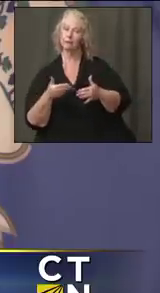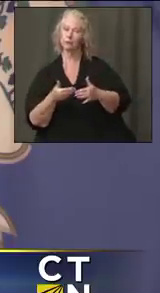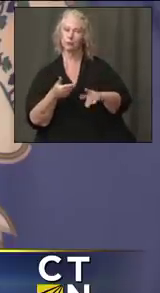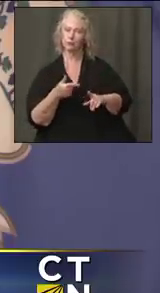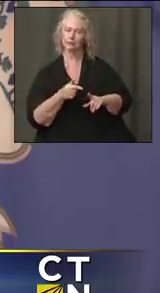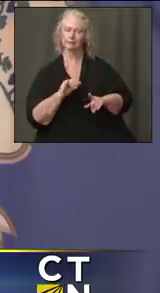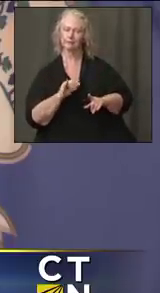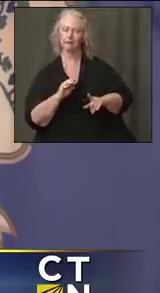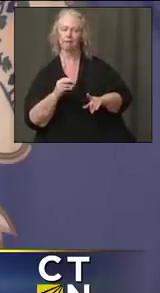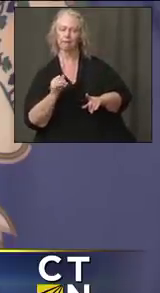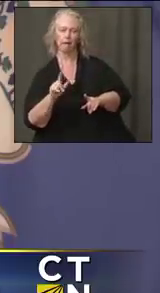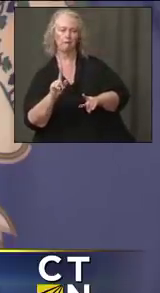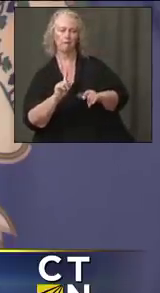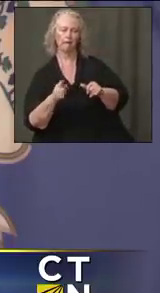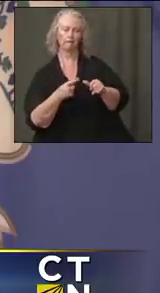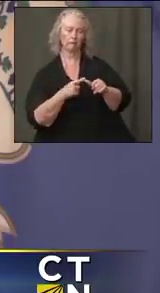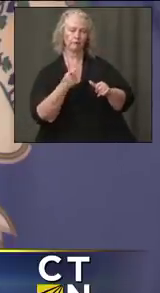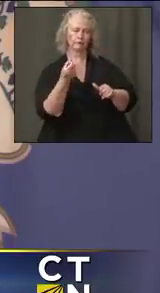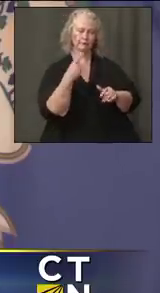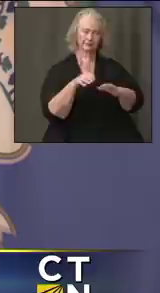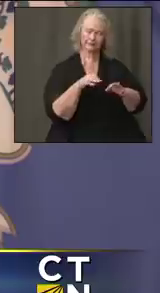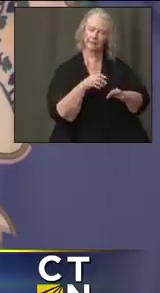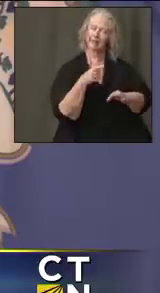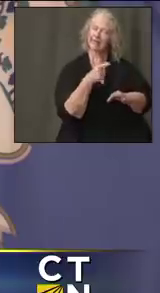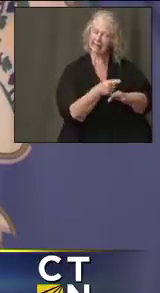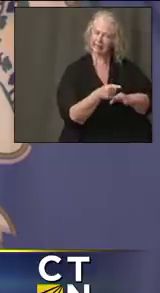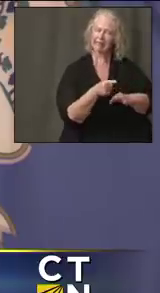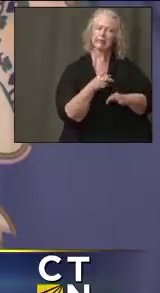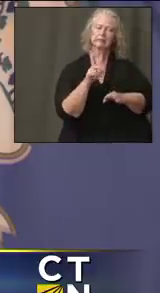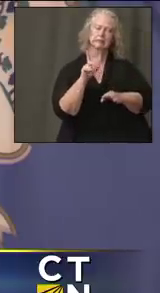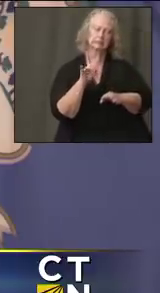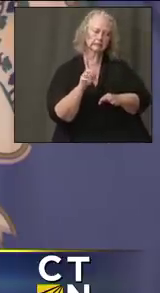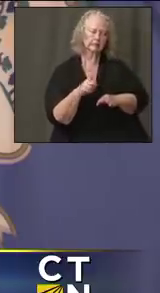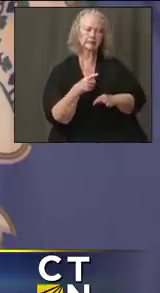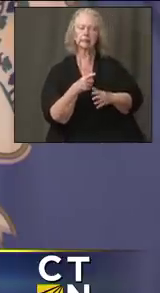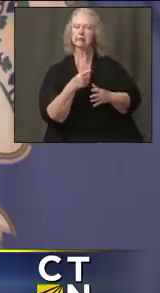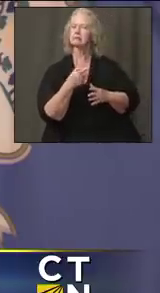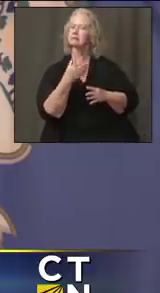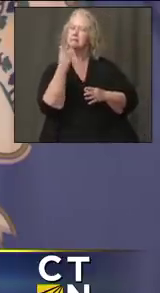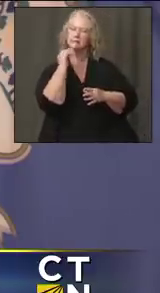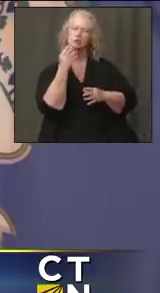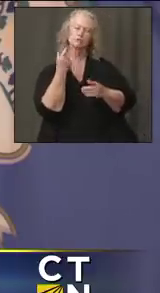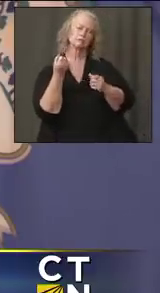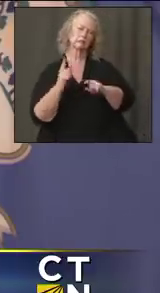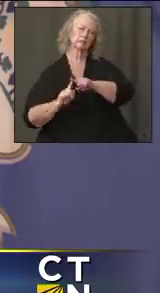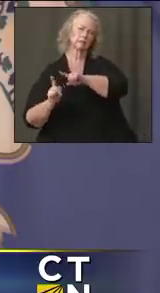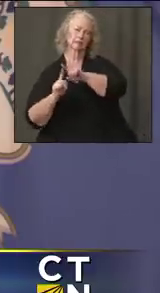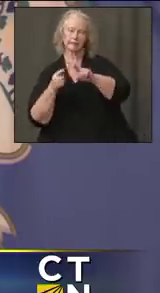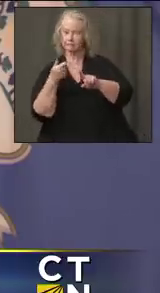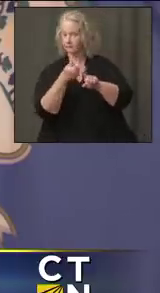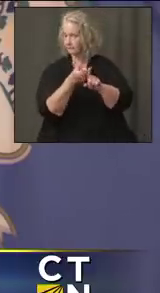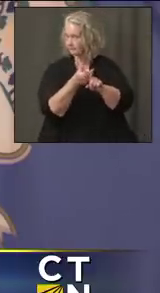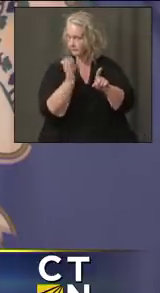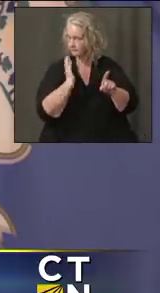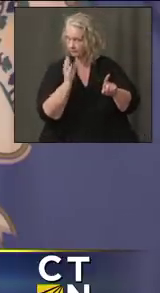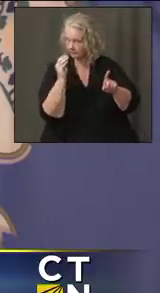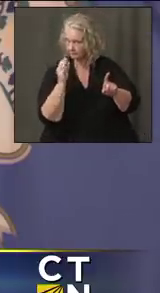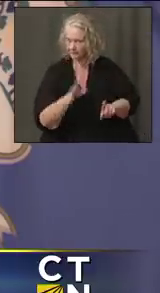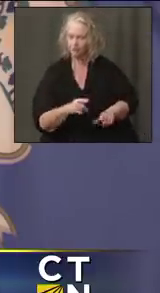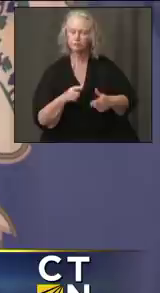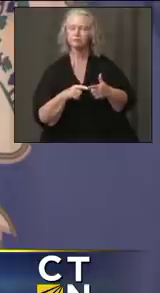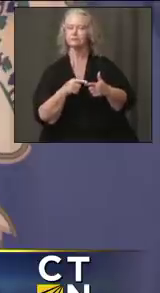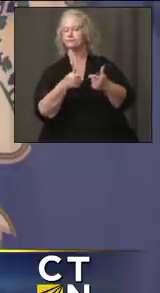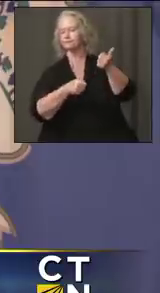that he has worked with everybody. He comes as a teacher himself, deputy superintendent